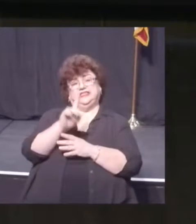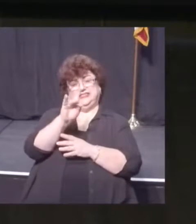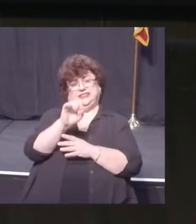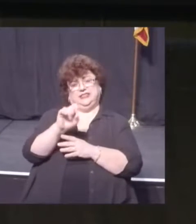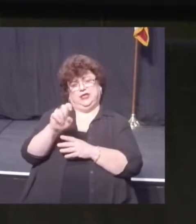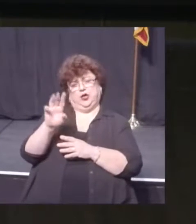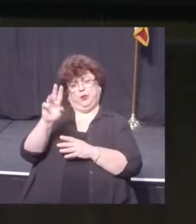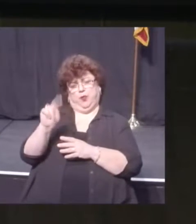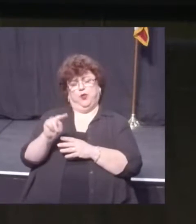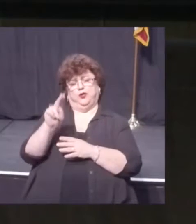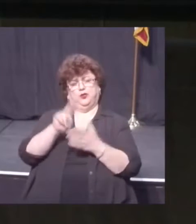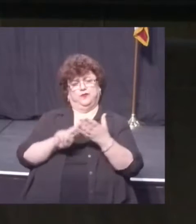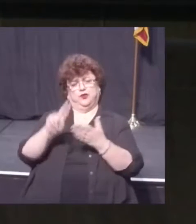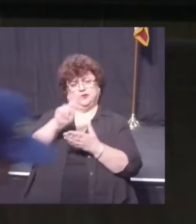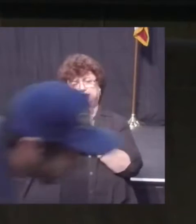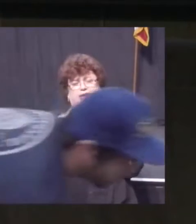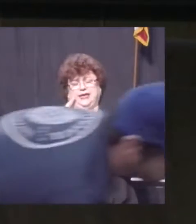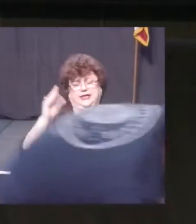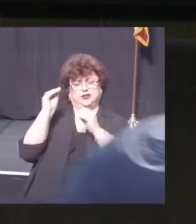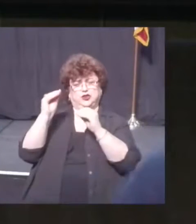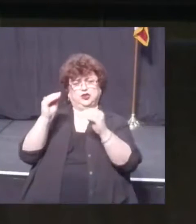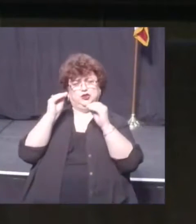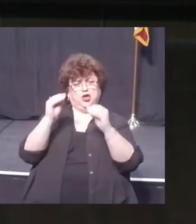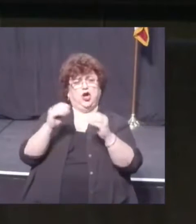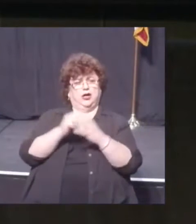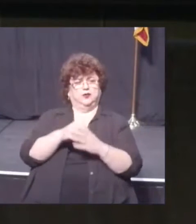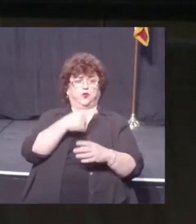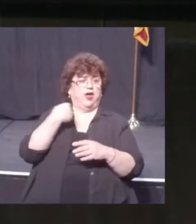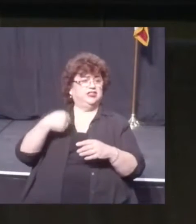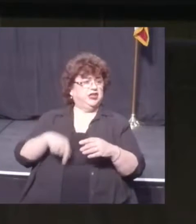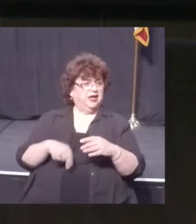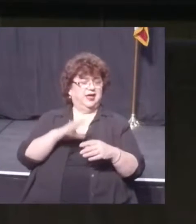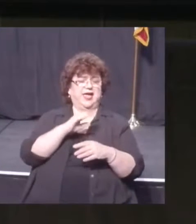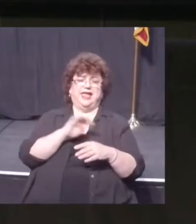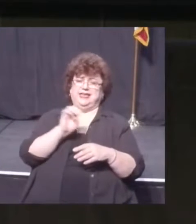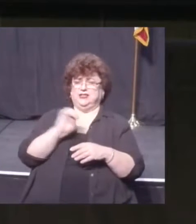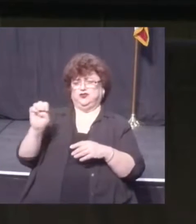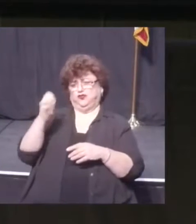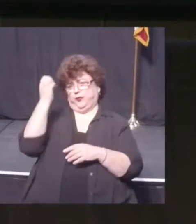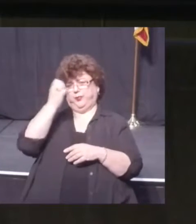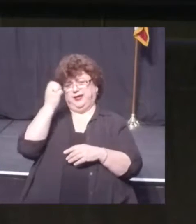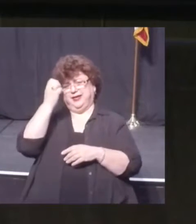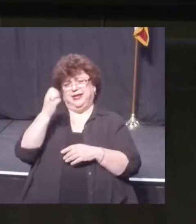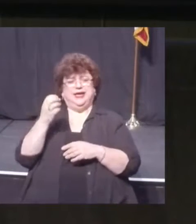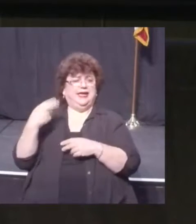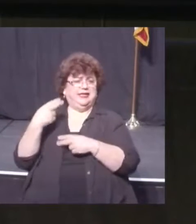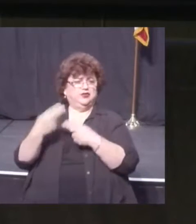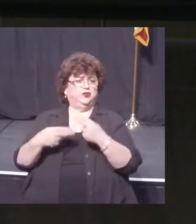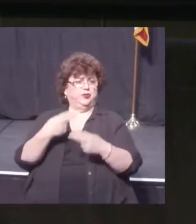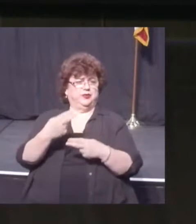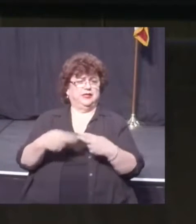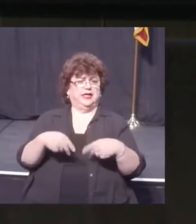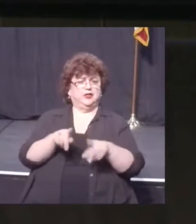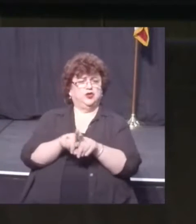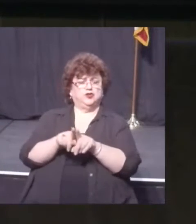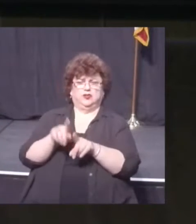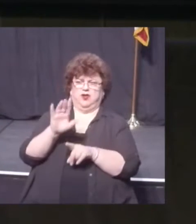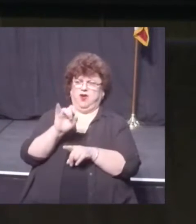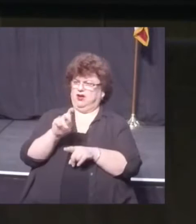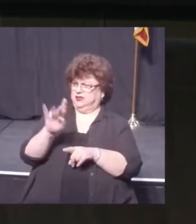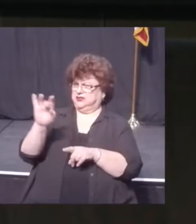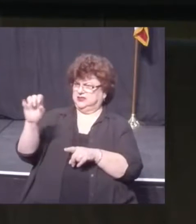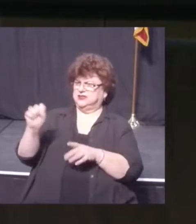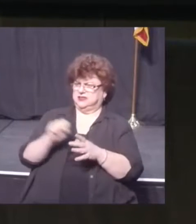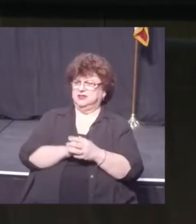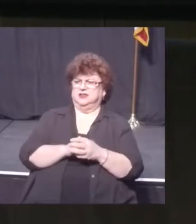a long career teaching and studying Russia and Eastern European history, as well as the Caucasus. I'm